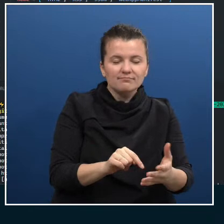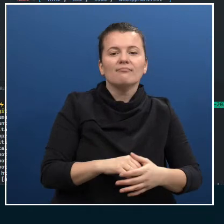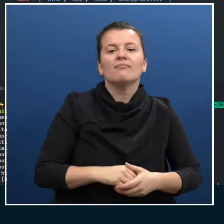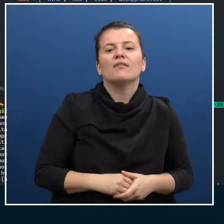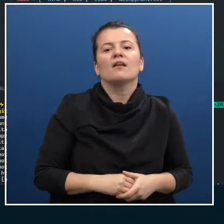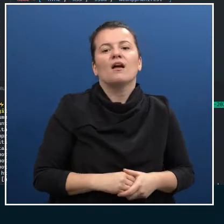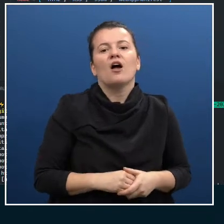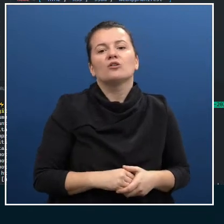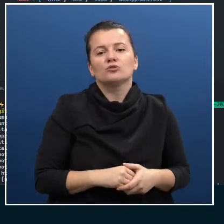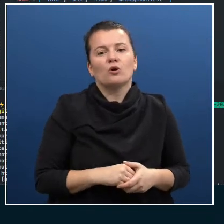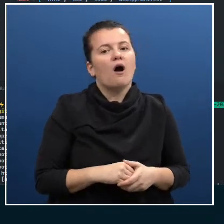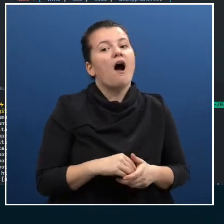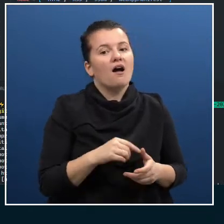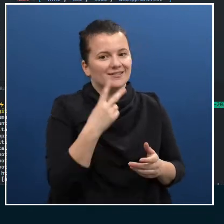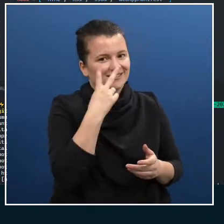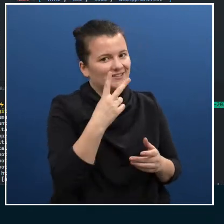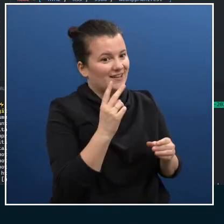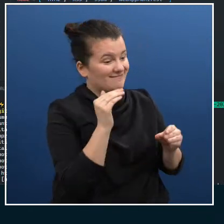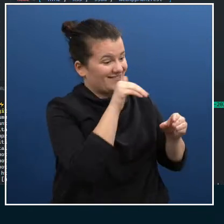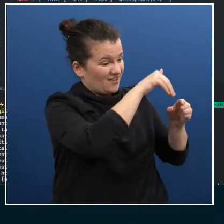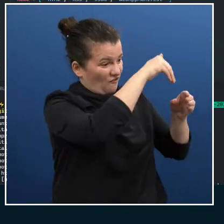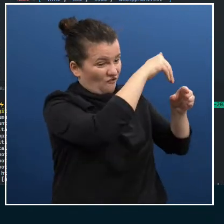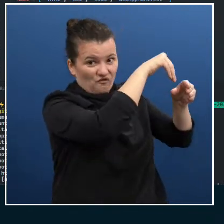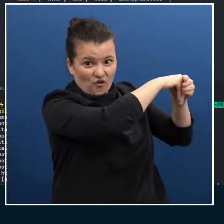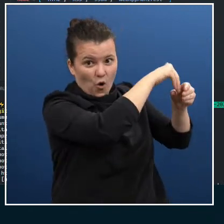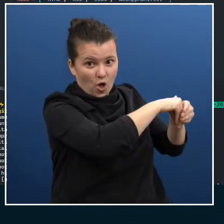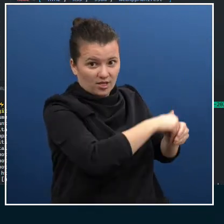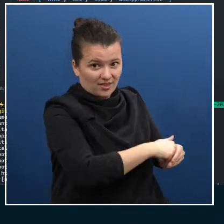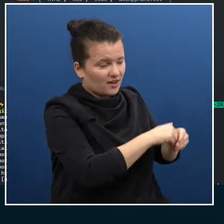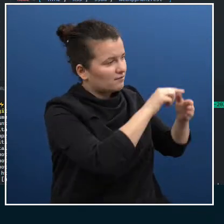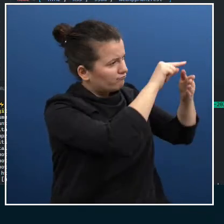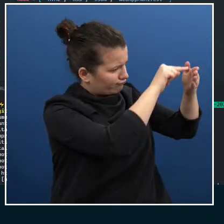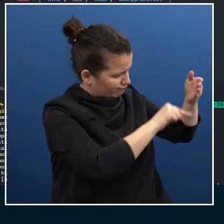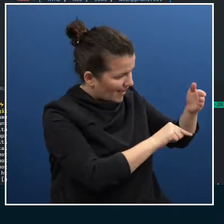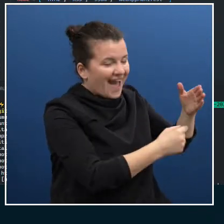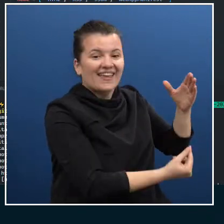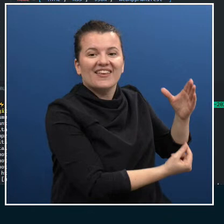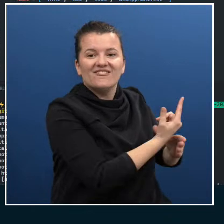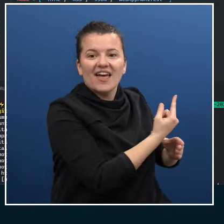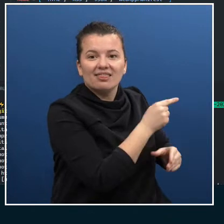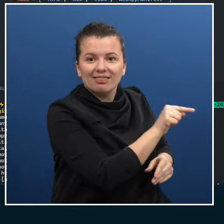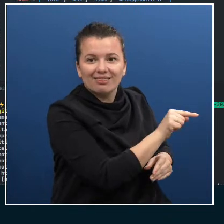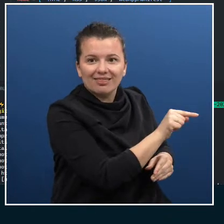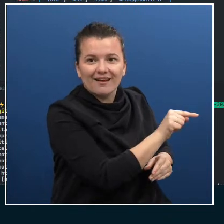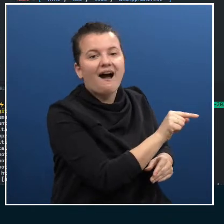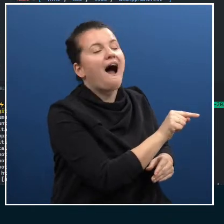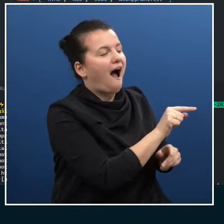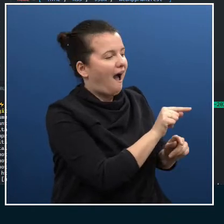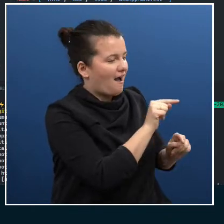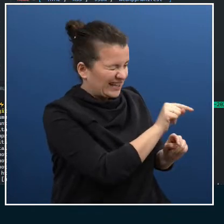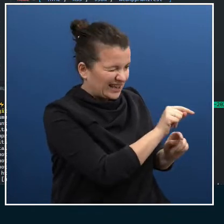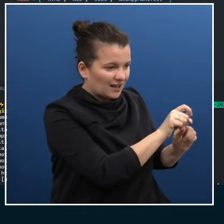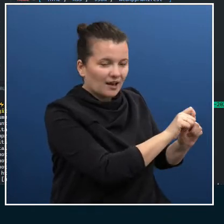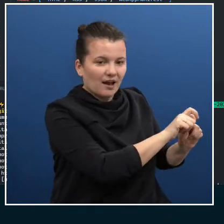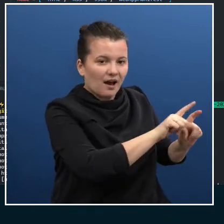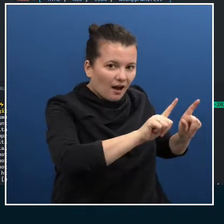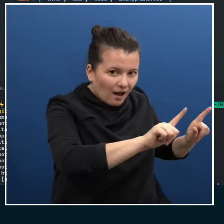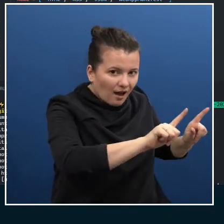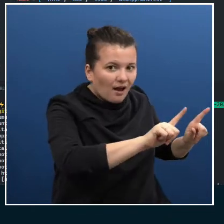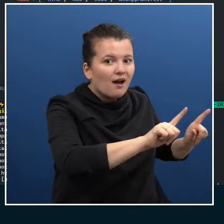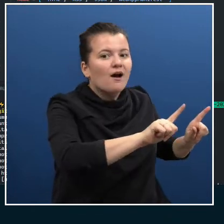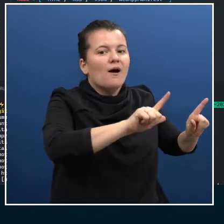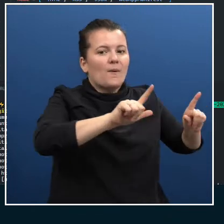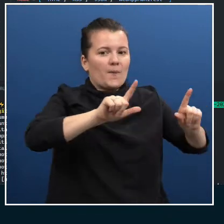in the talk folder, so there are all the events, and there I have also, I will click this, I have here